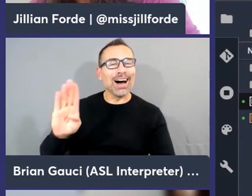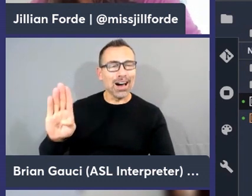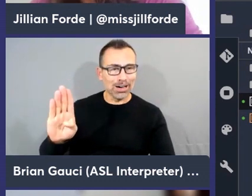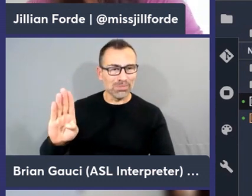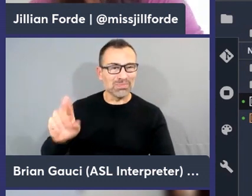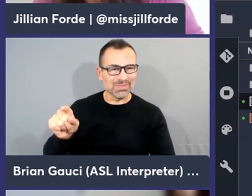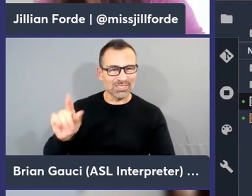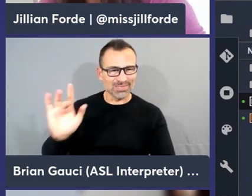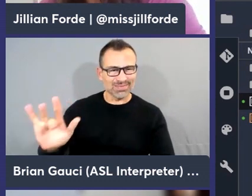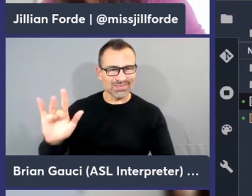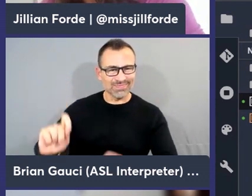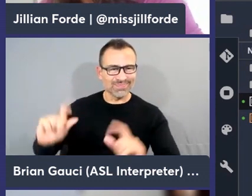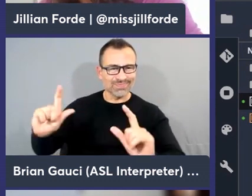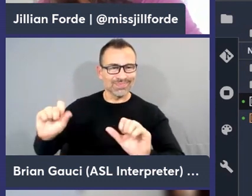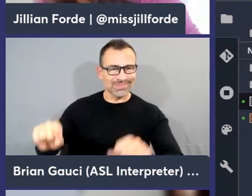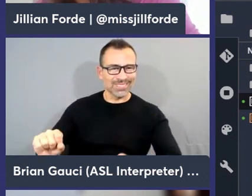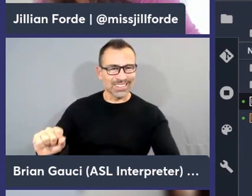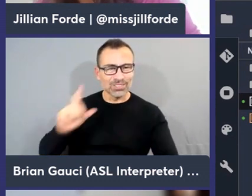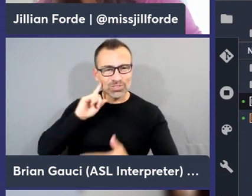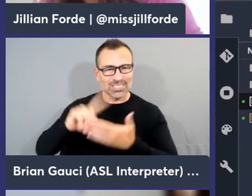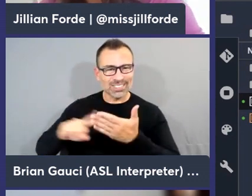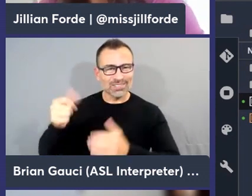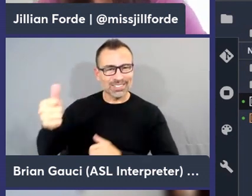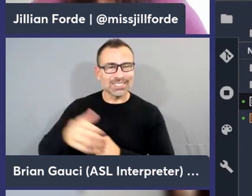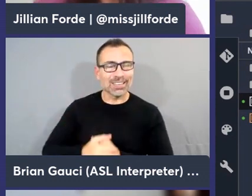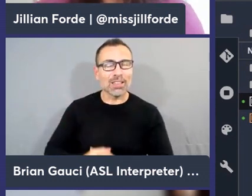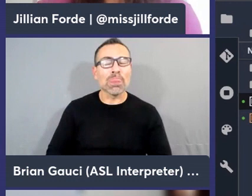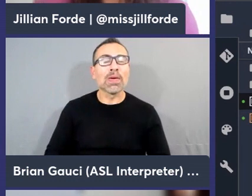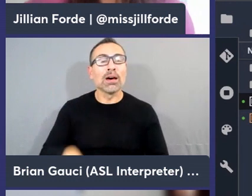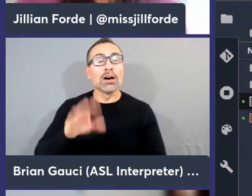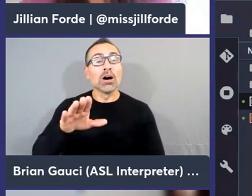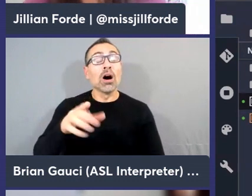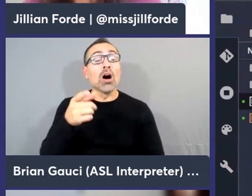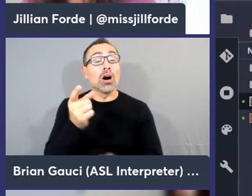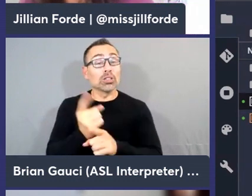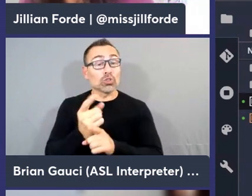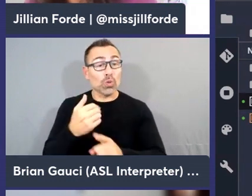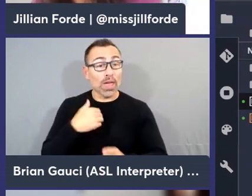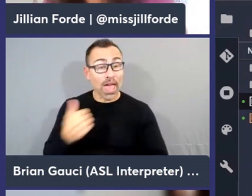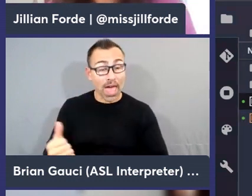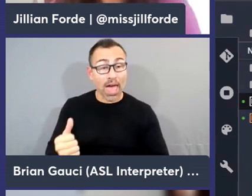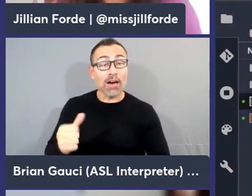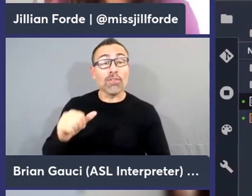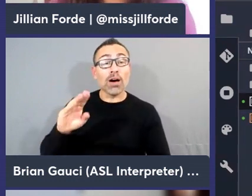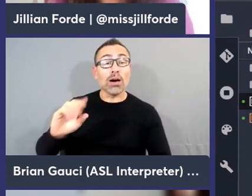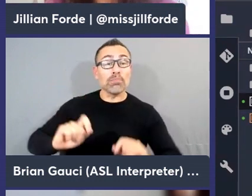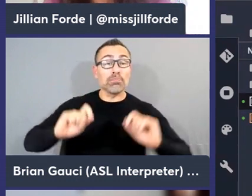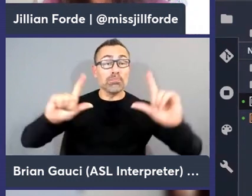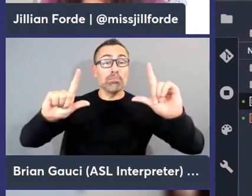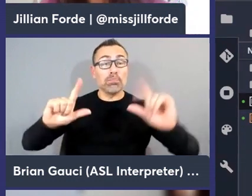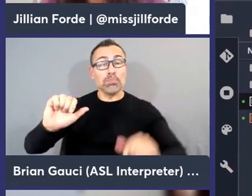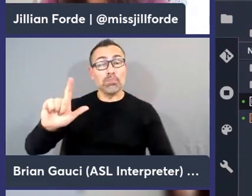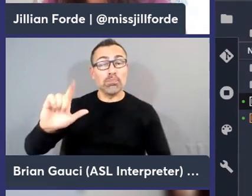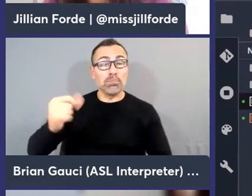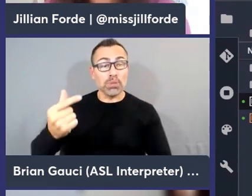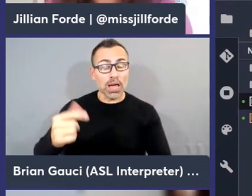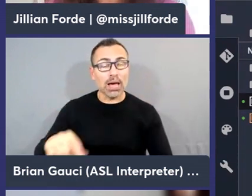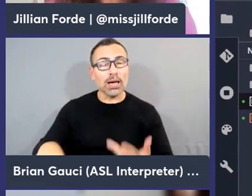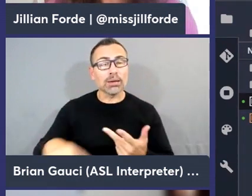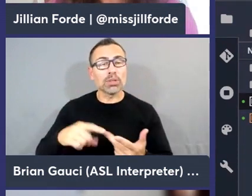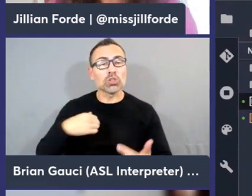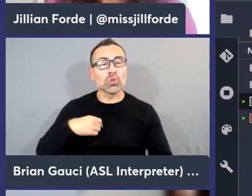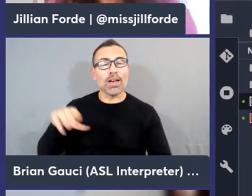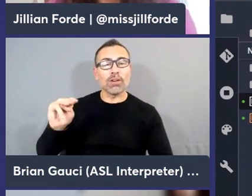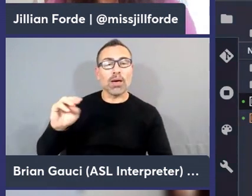also thank you. We've got a self-placed blog. There also is a specialist in the chat, a machine learning specialist. So if there's other